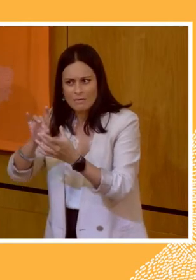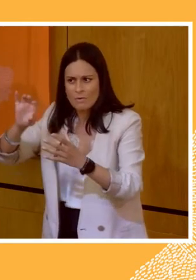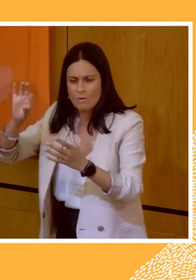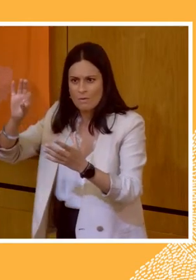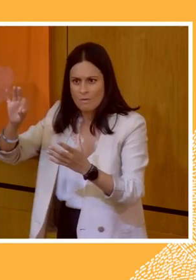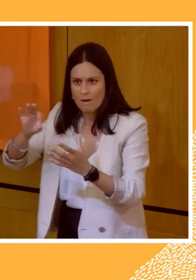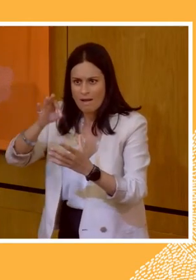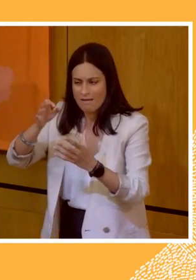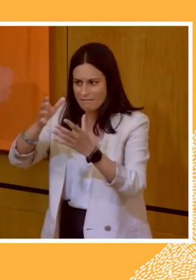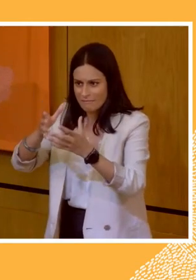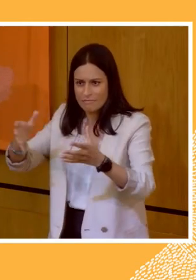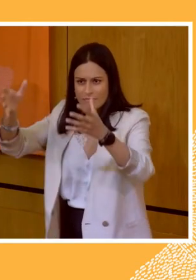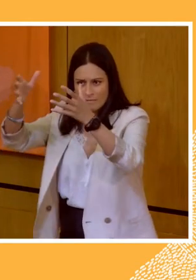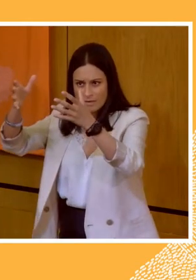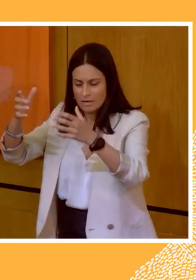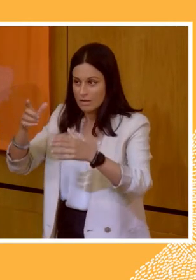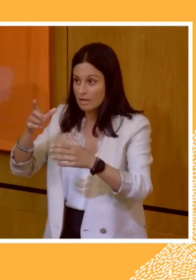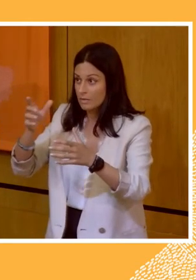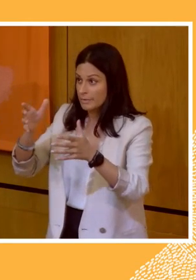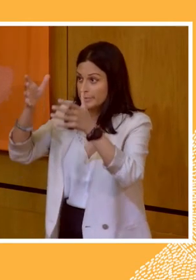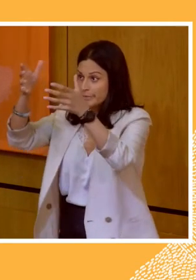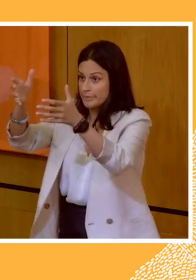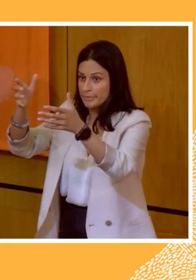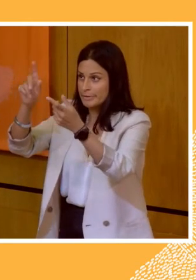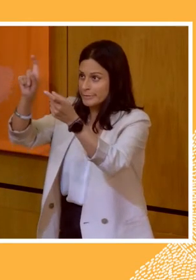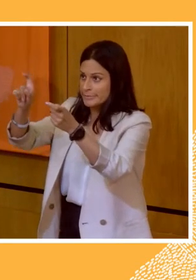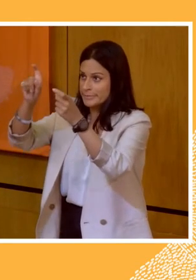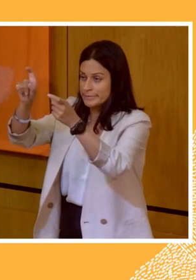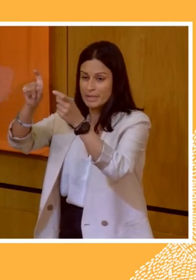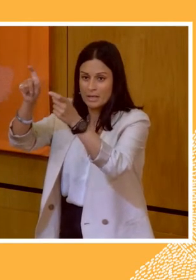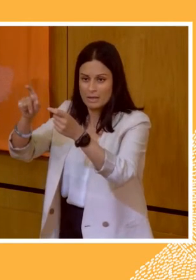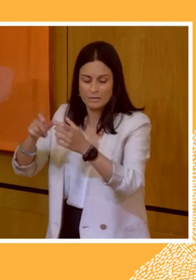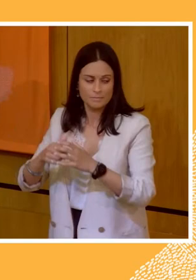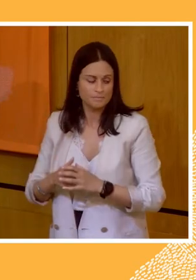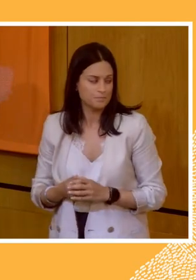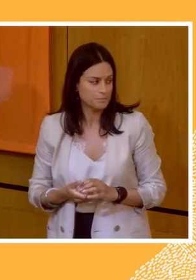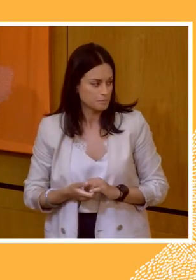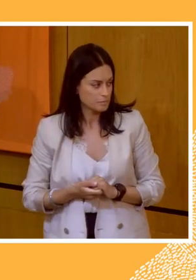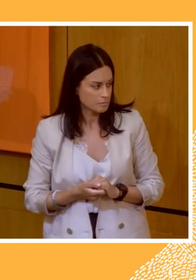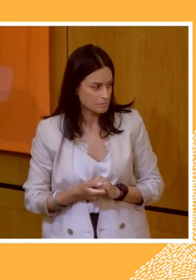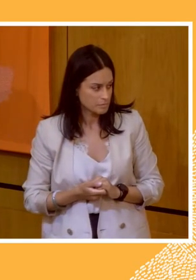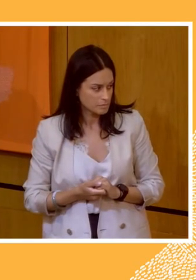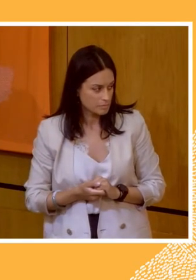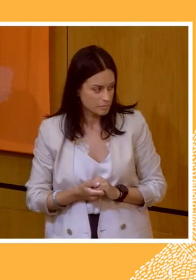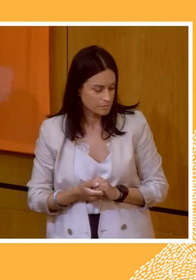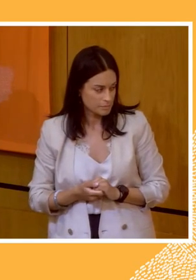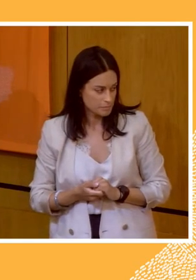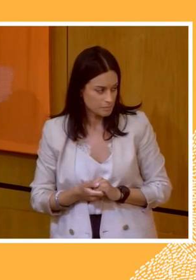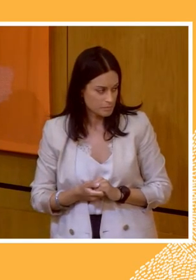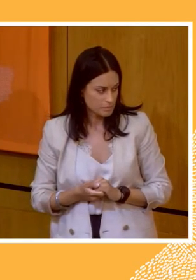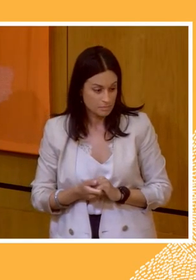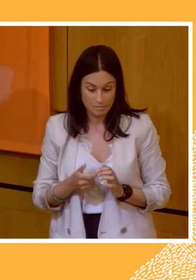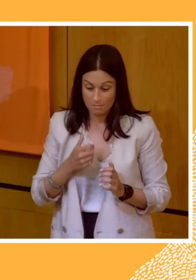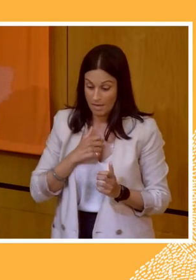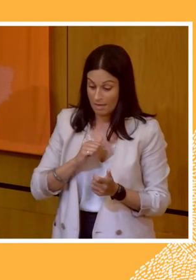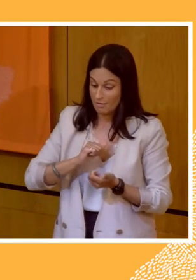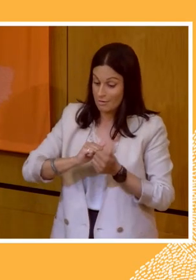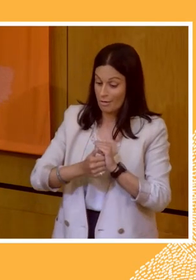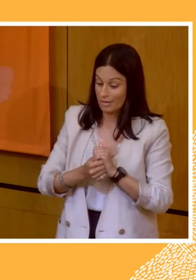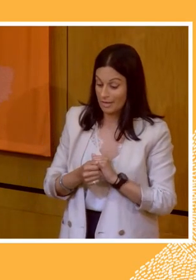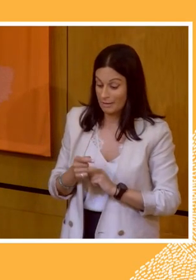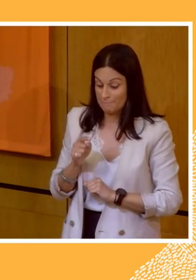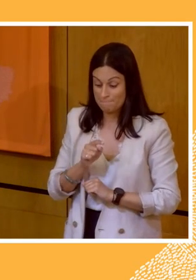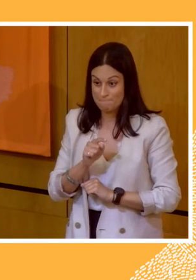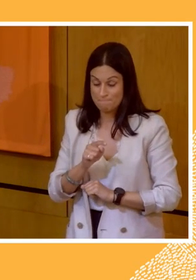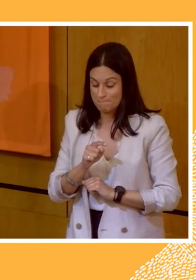climbs to the tree where he installs the hive. So on this end, we have my colleague Lillian